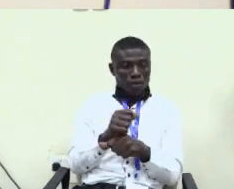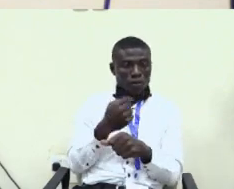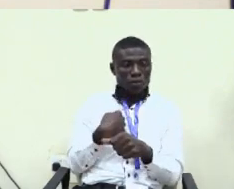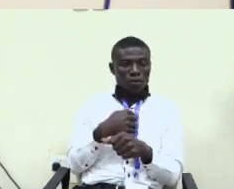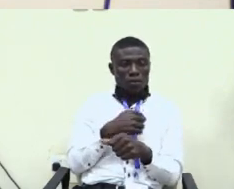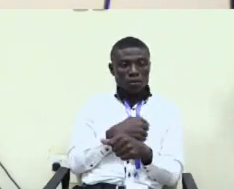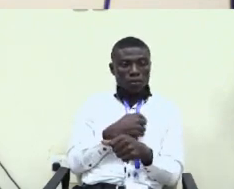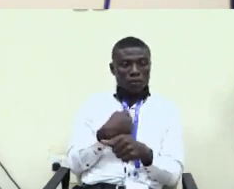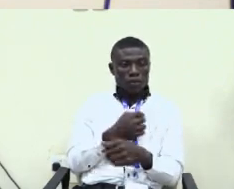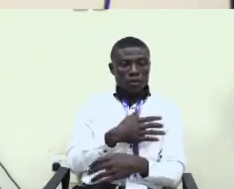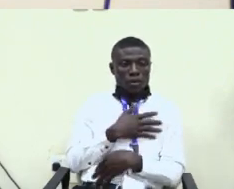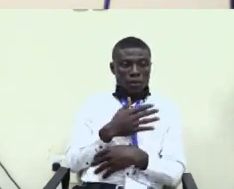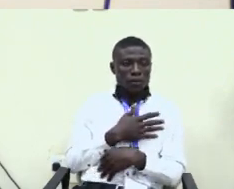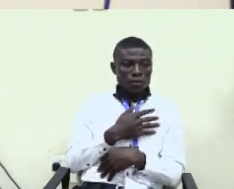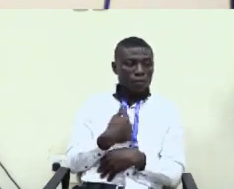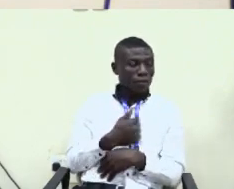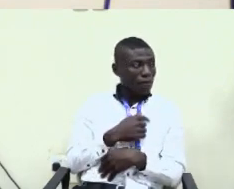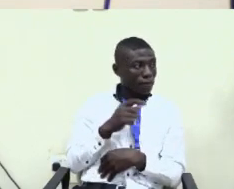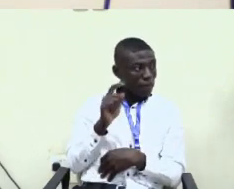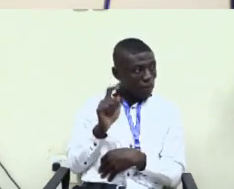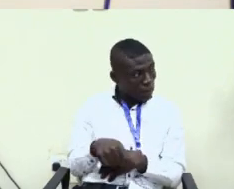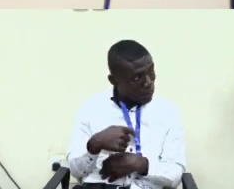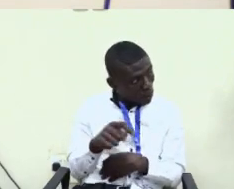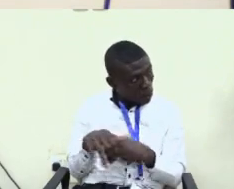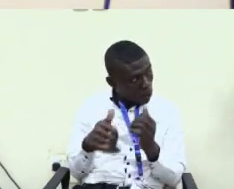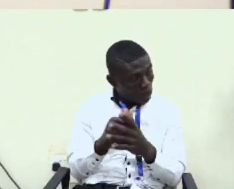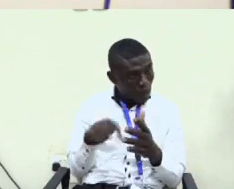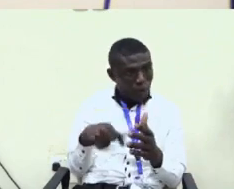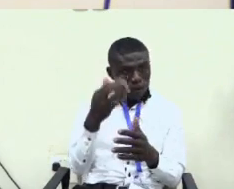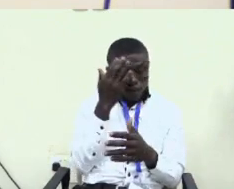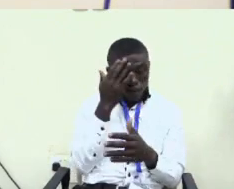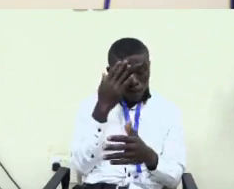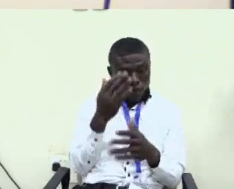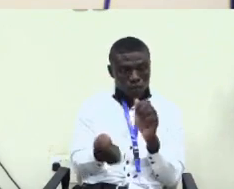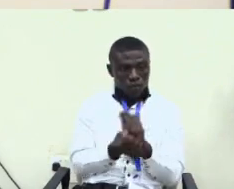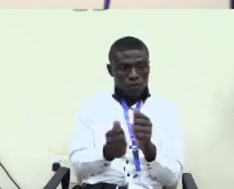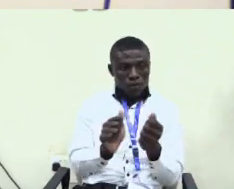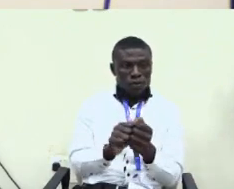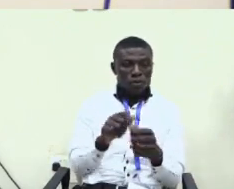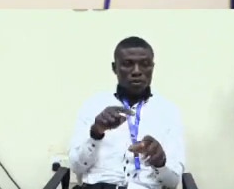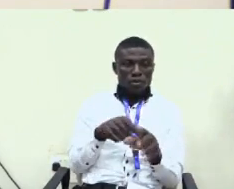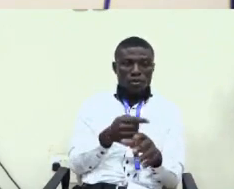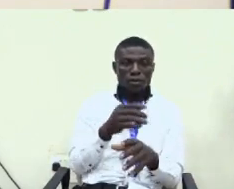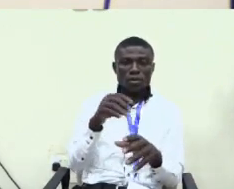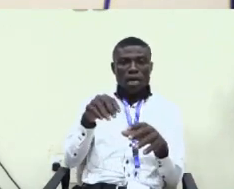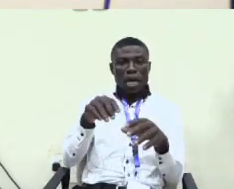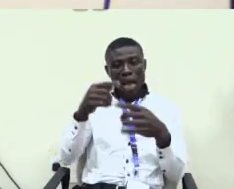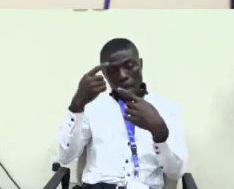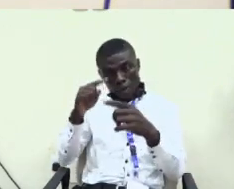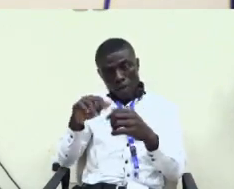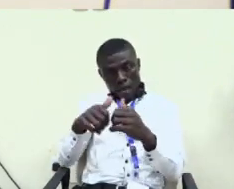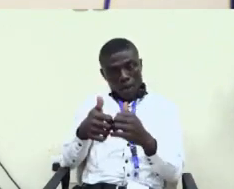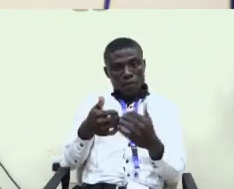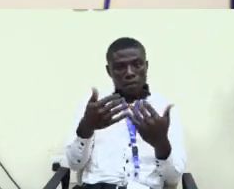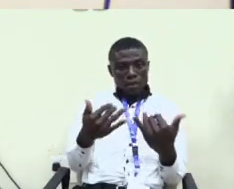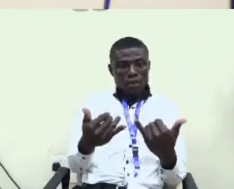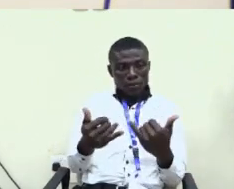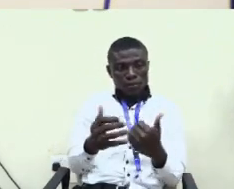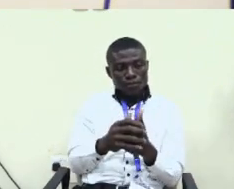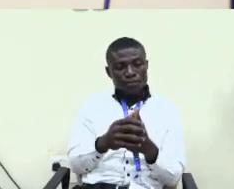are happy to really note that the changes started coming in, because